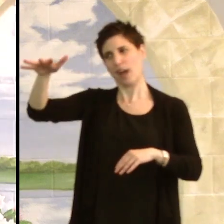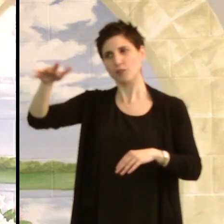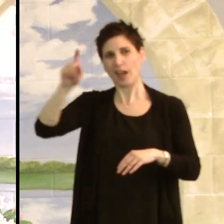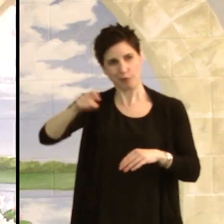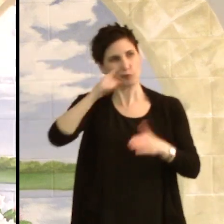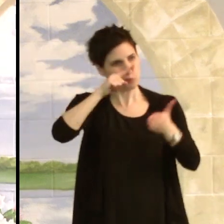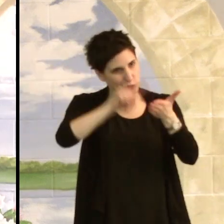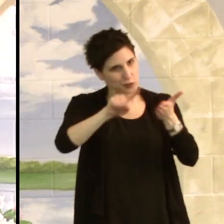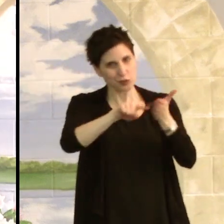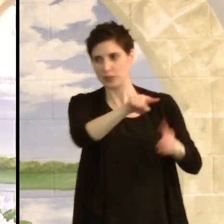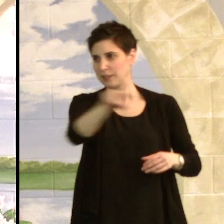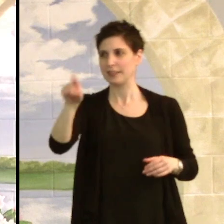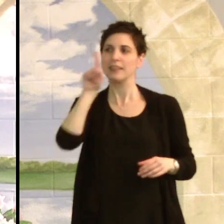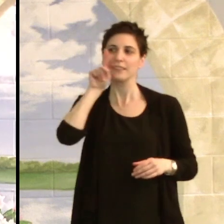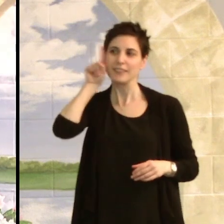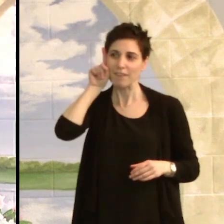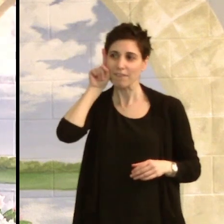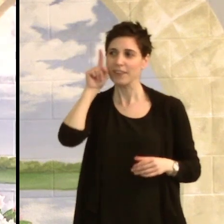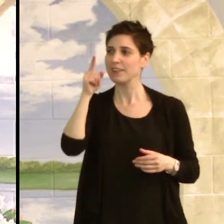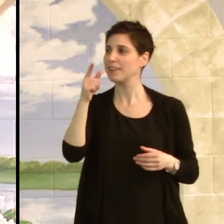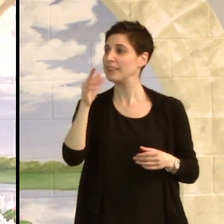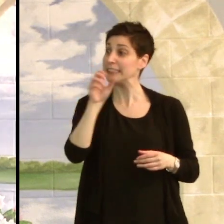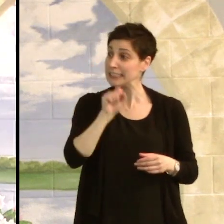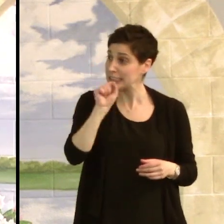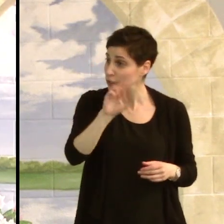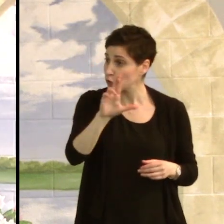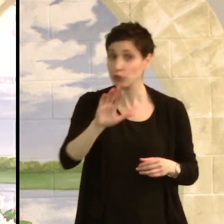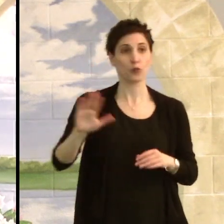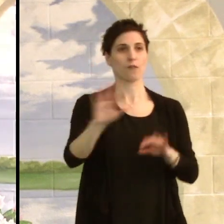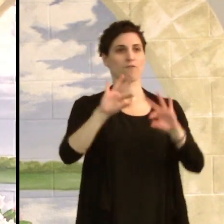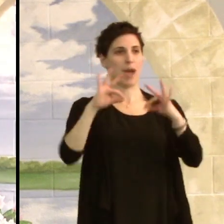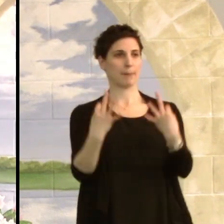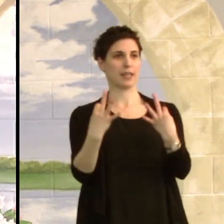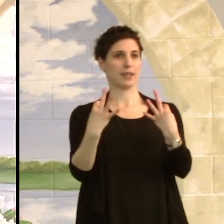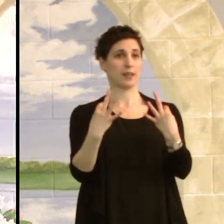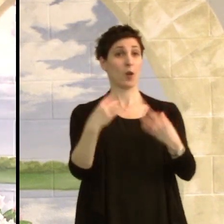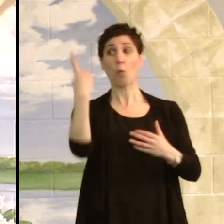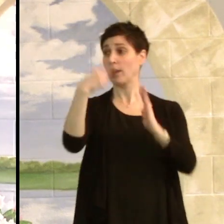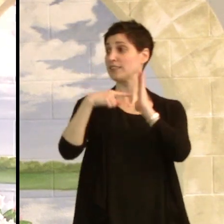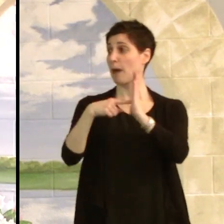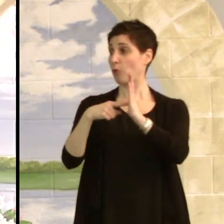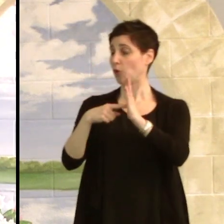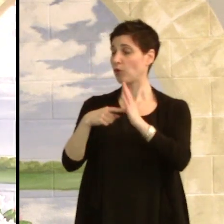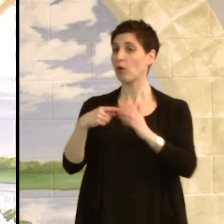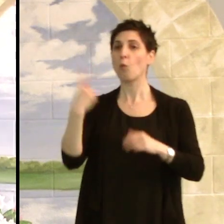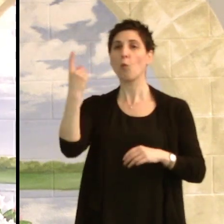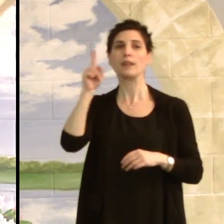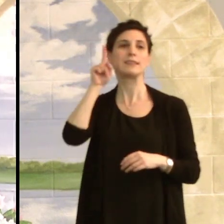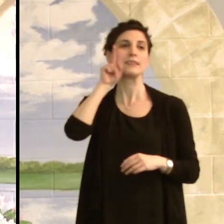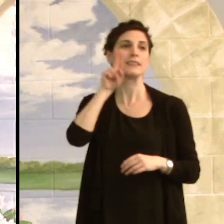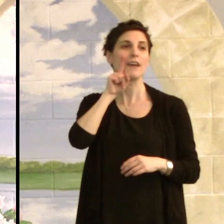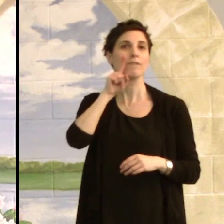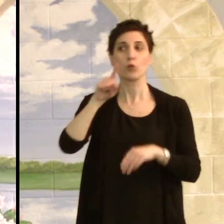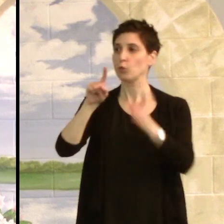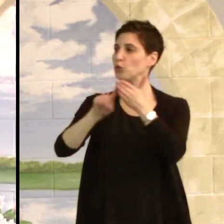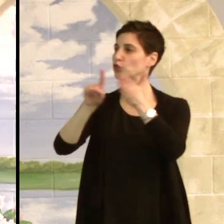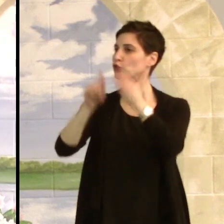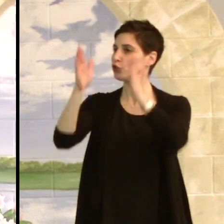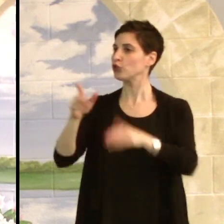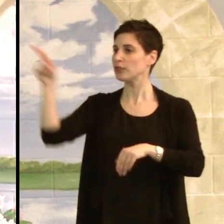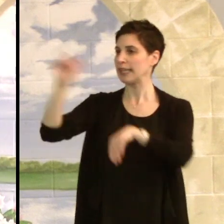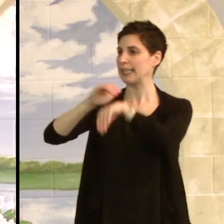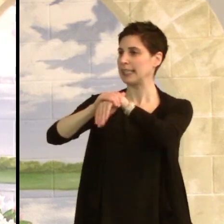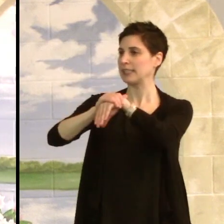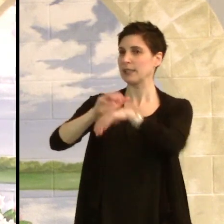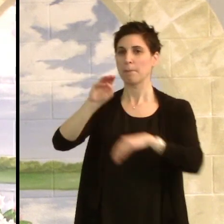families. One wonderful example is a deaf researcher from Manchester in England